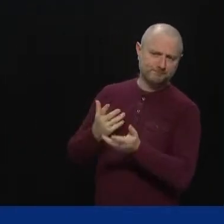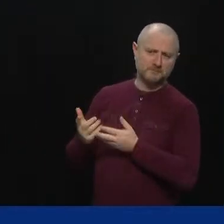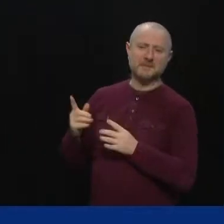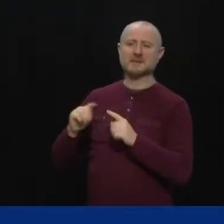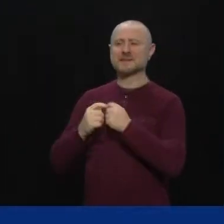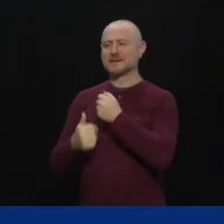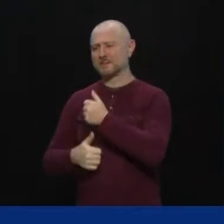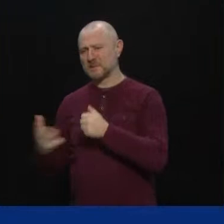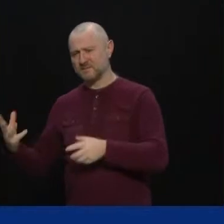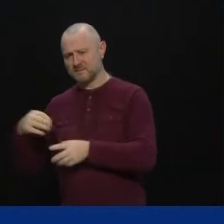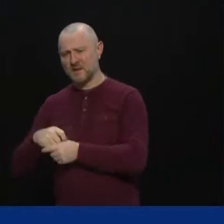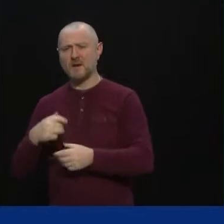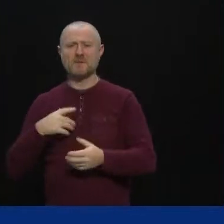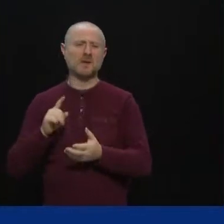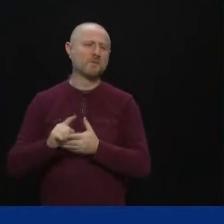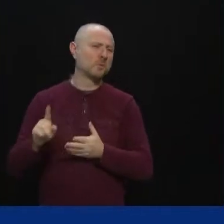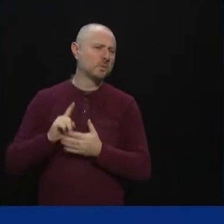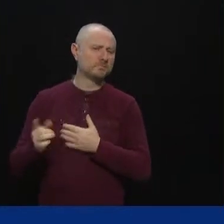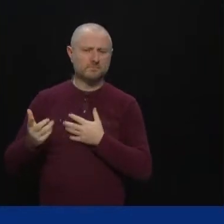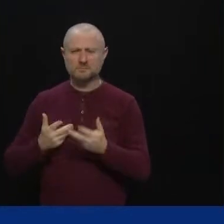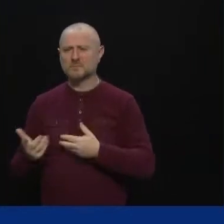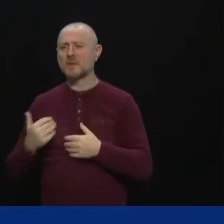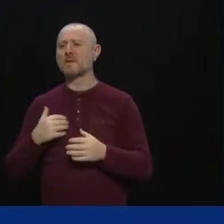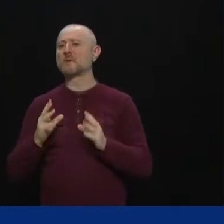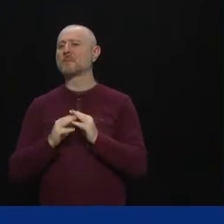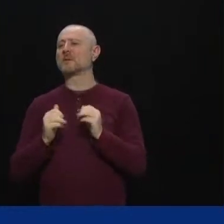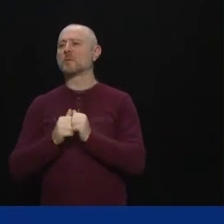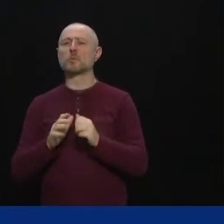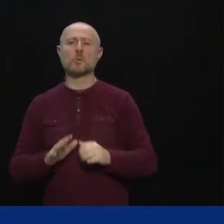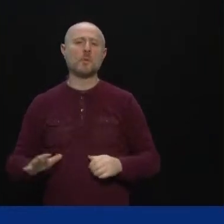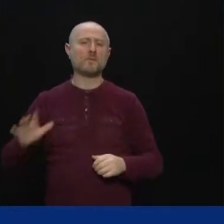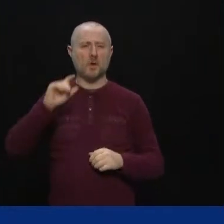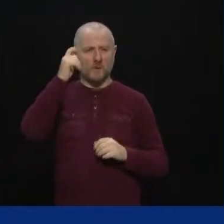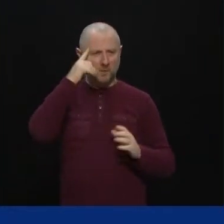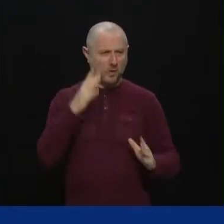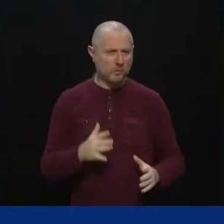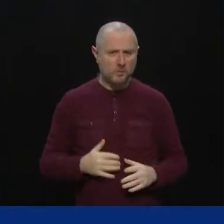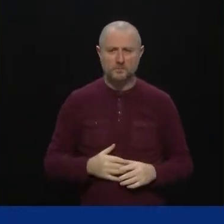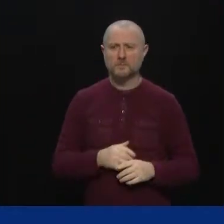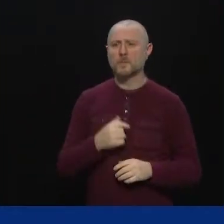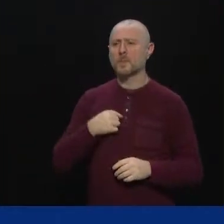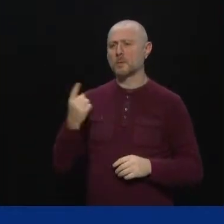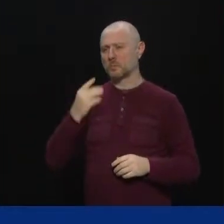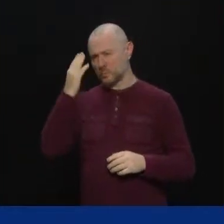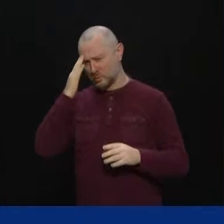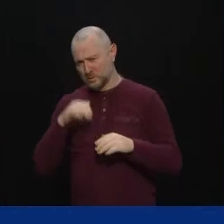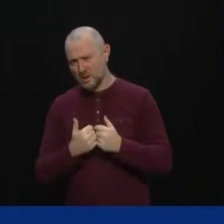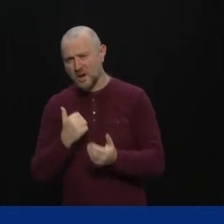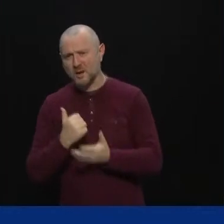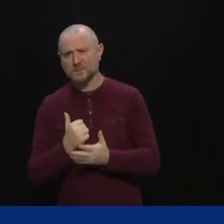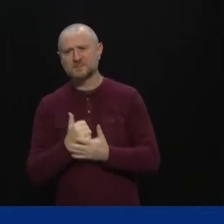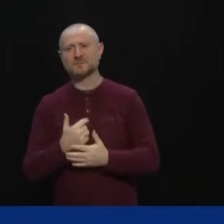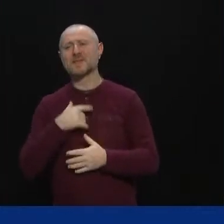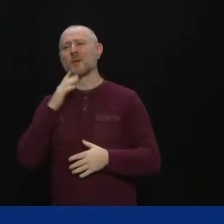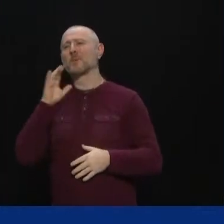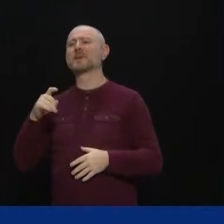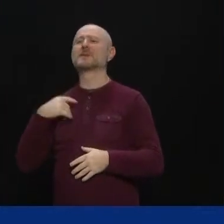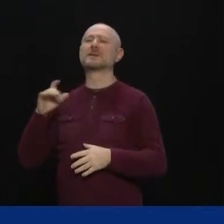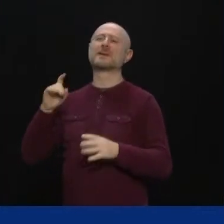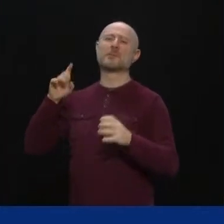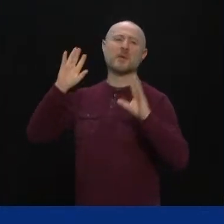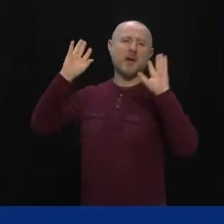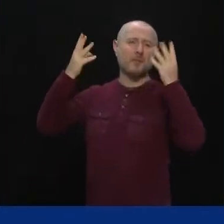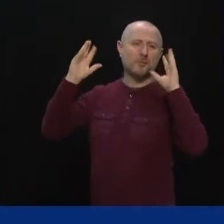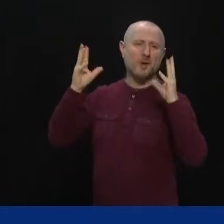with all the governors. We share them what's going on. They say, how can we help you? And I said, we need more ambulances. We need more medical